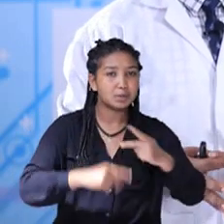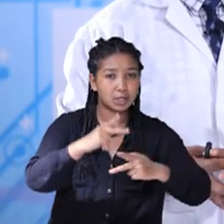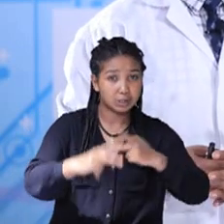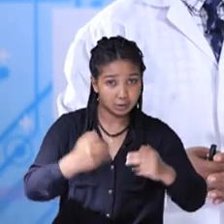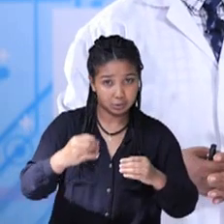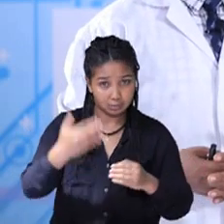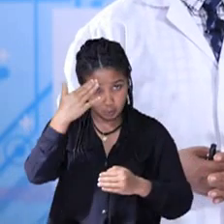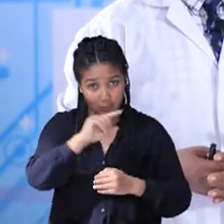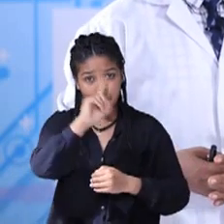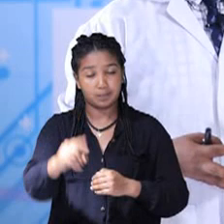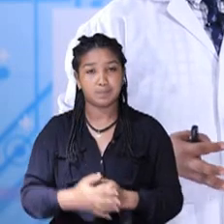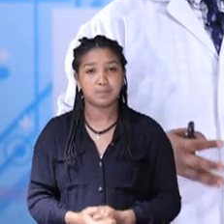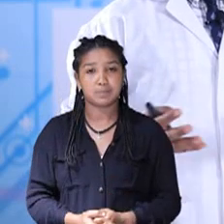know?